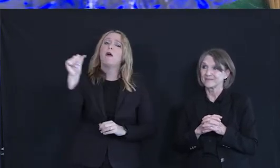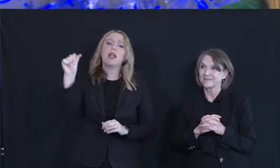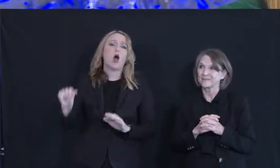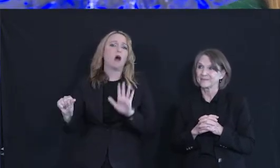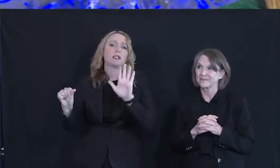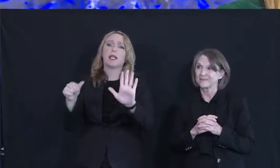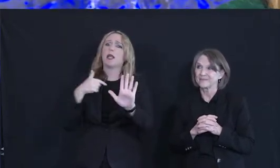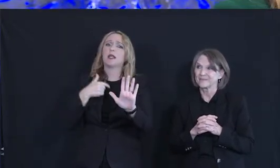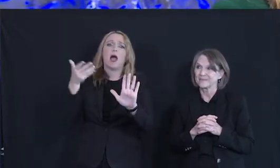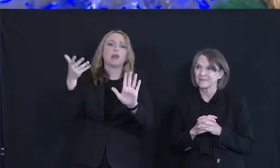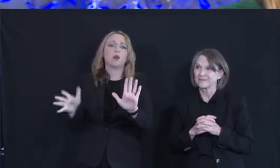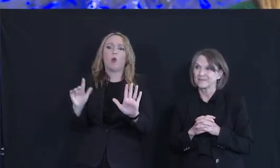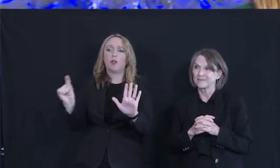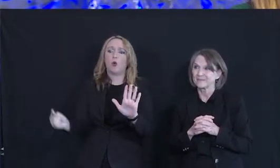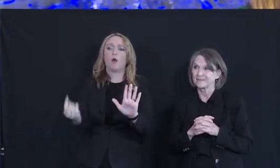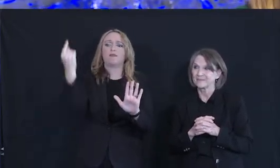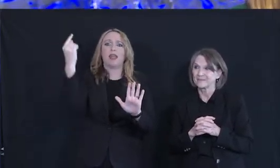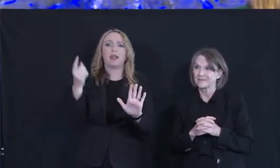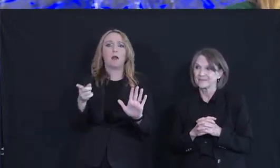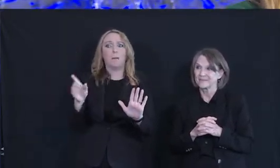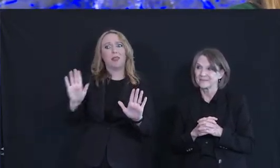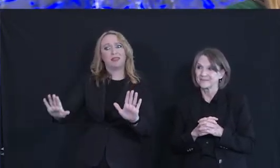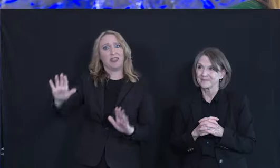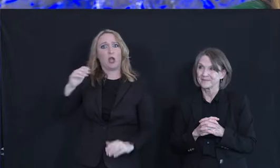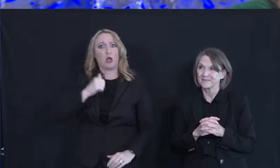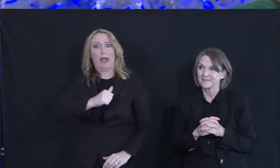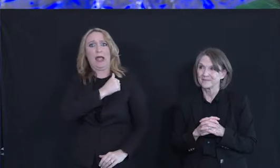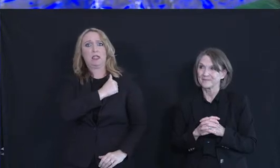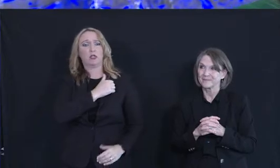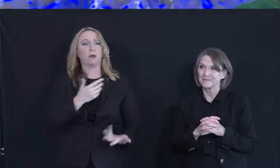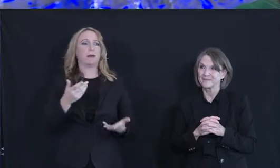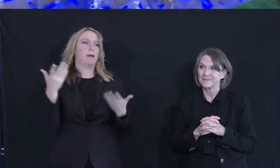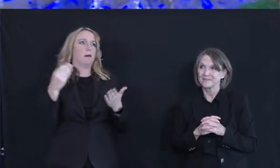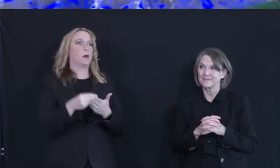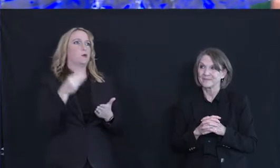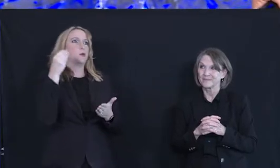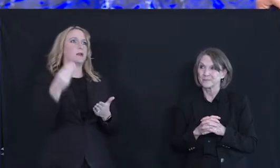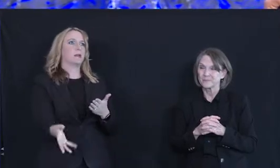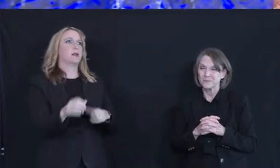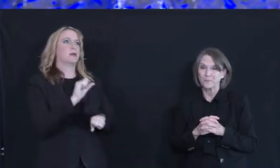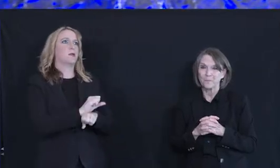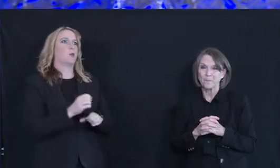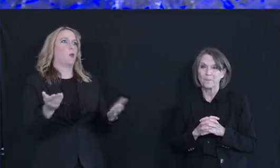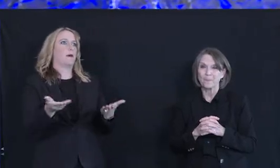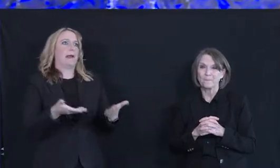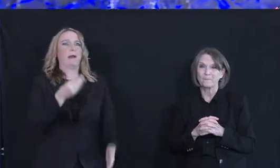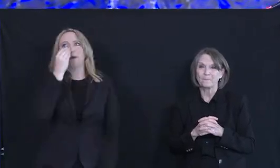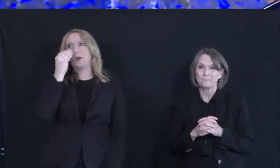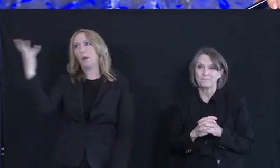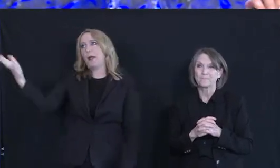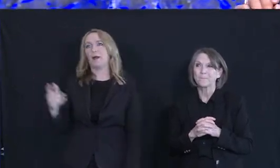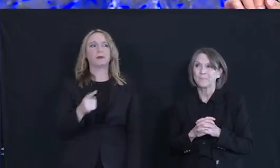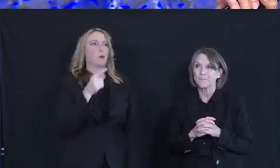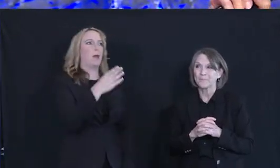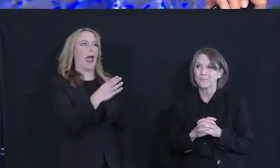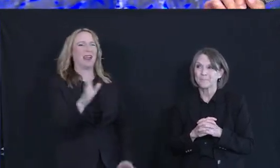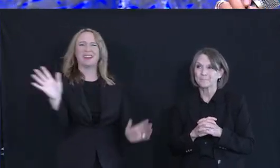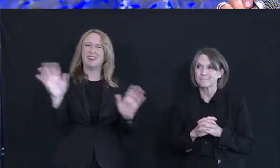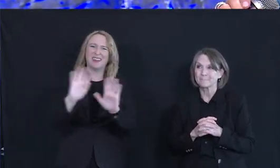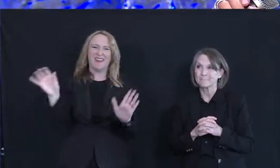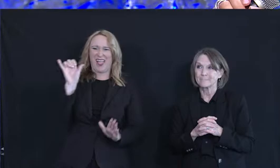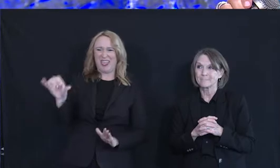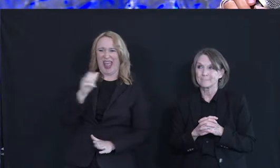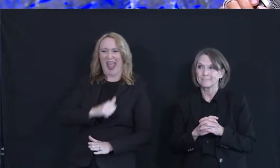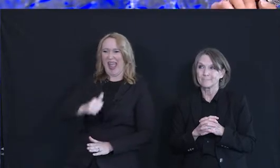but they're at this point they're like we're growing who cares about business it's too expensive to live here whatever you're not going to get that attitude in Fort Worth we want you to build